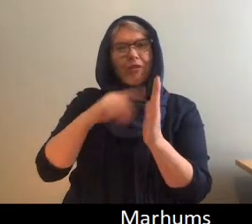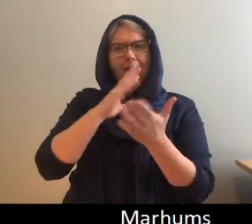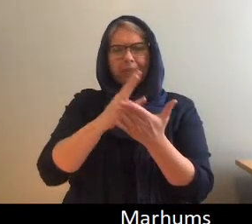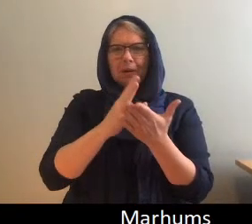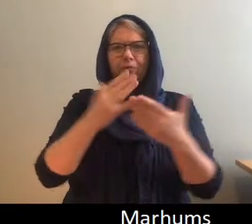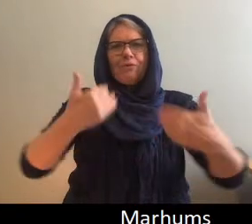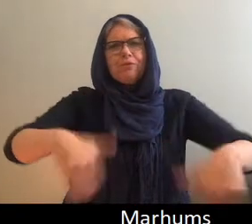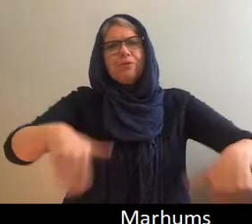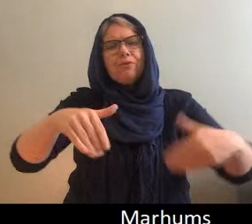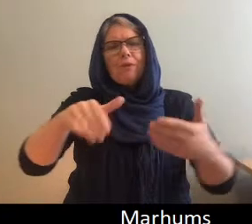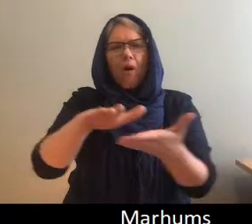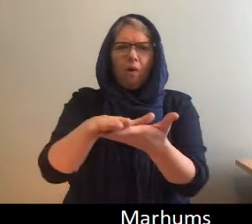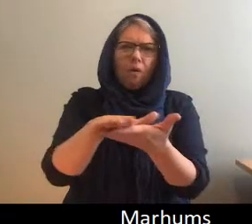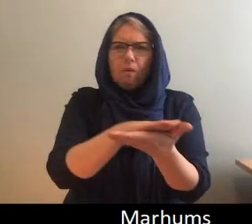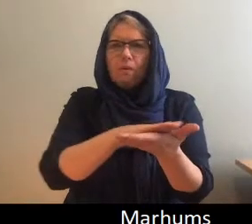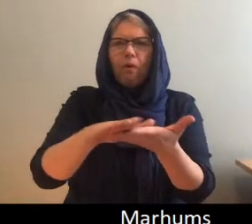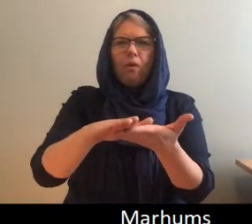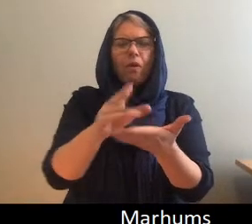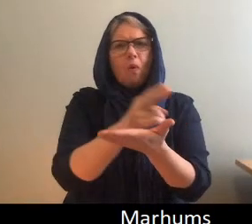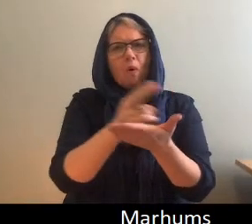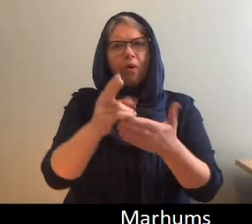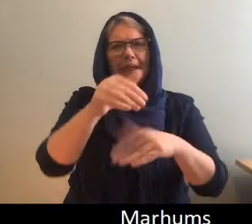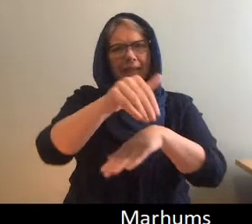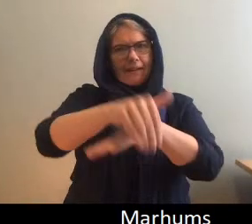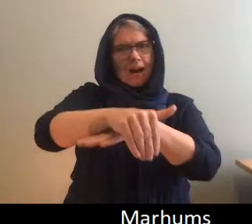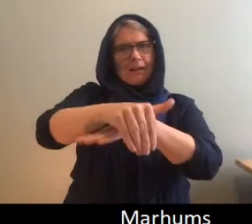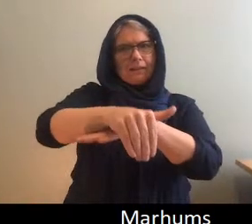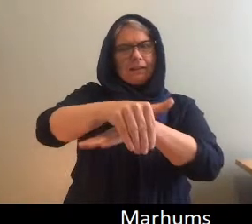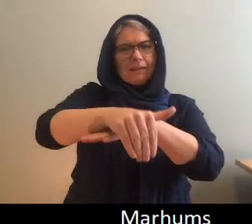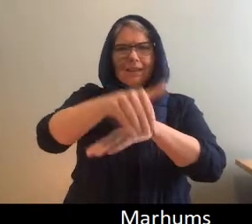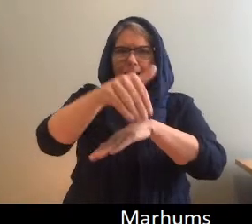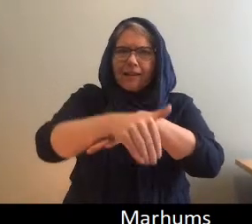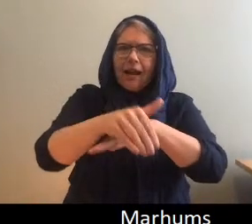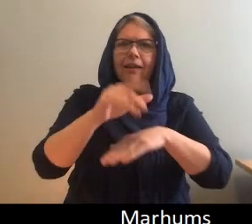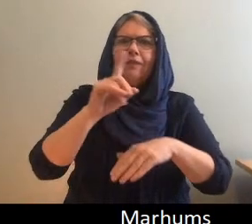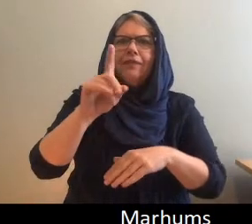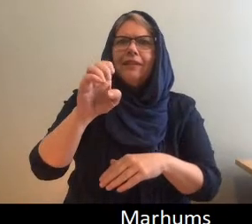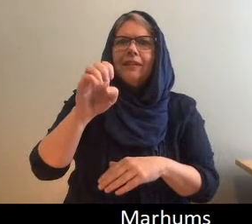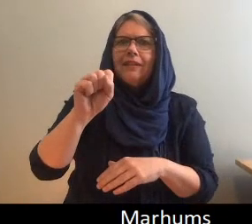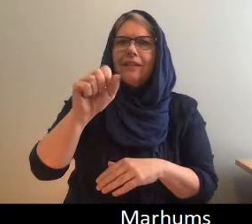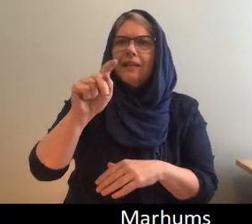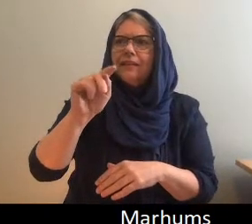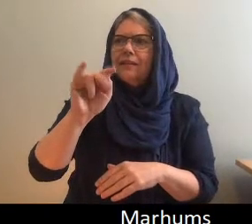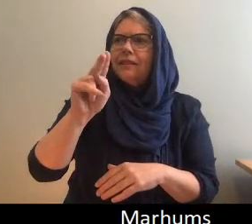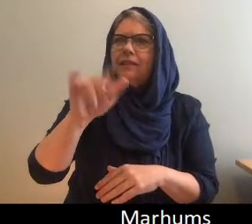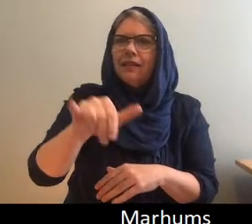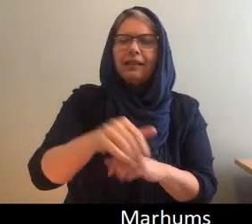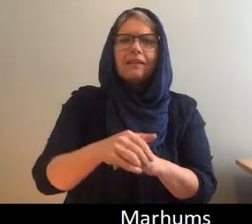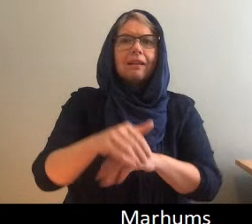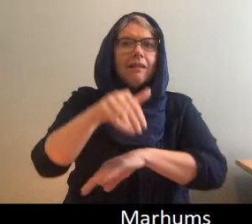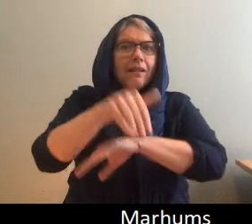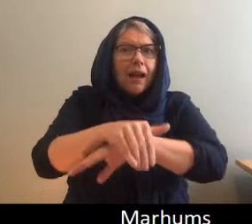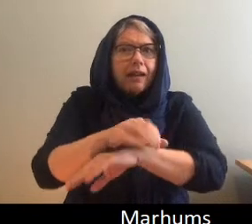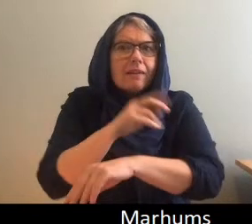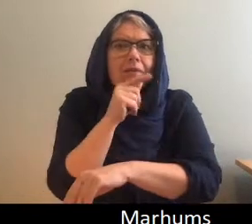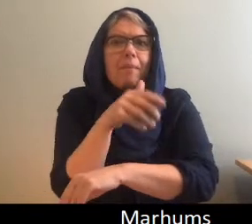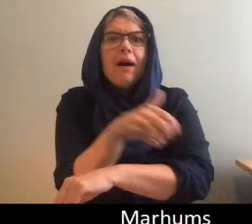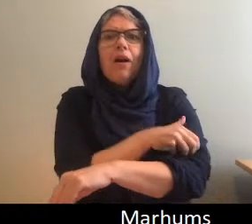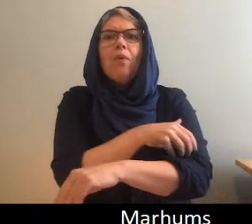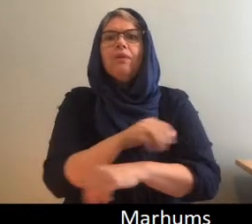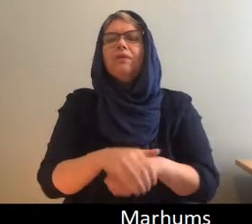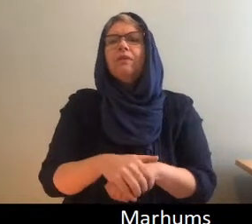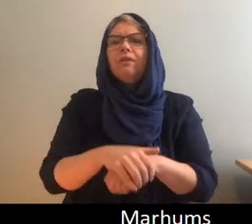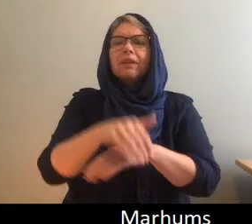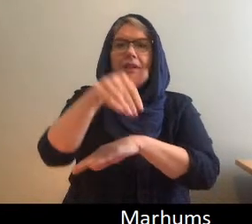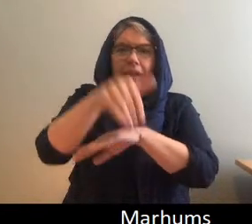important. And where I left off yesterday in the discussion was that, we have not been told in the surah, anywhere in that